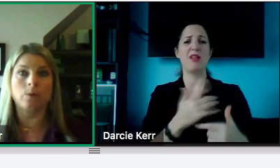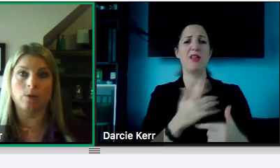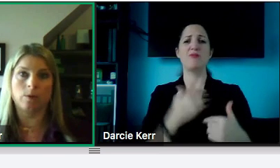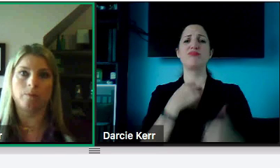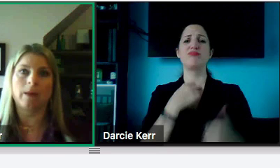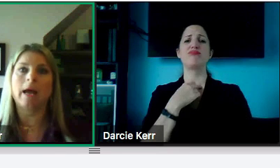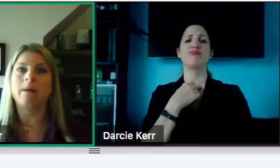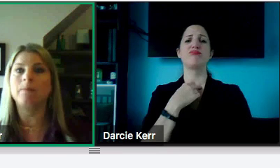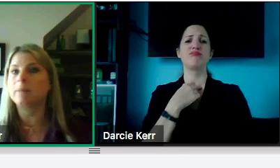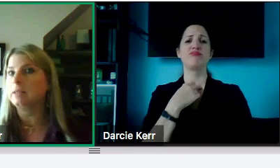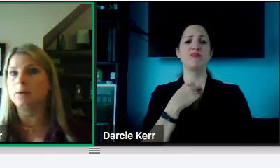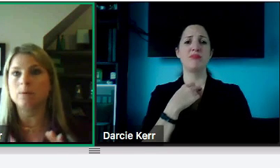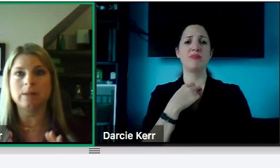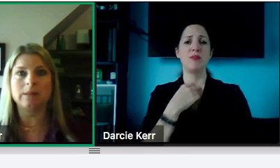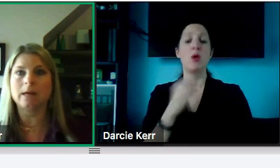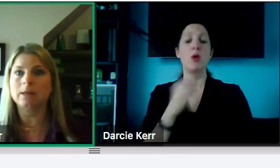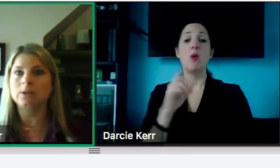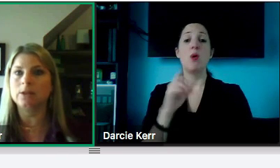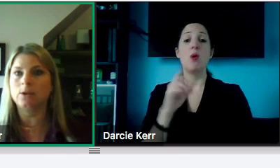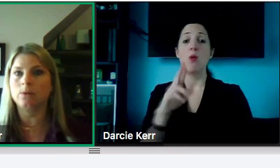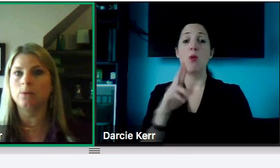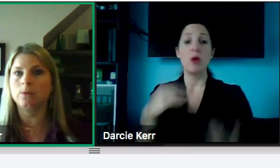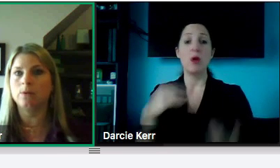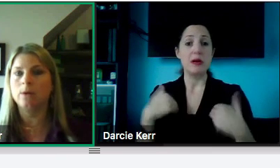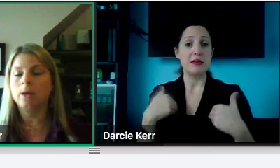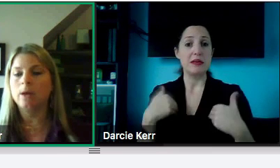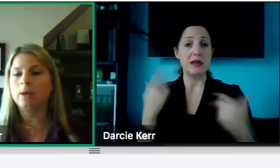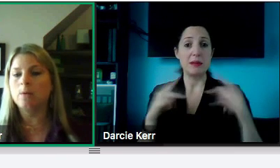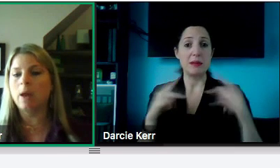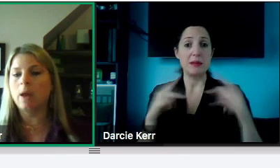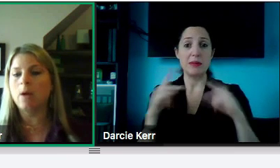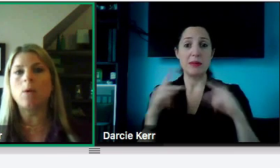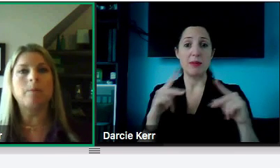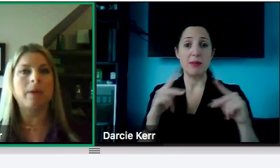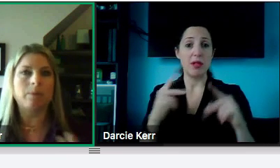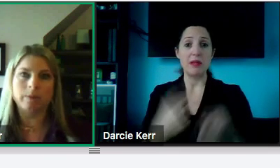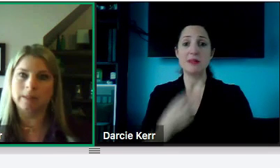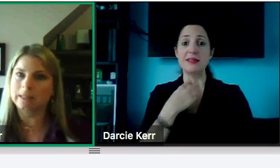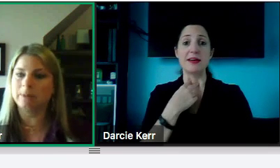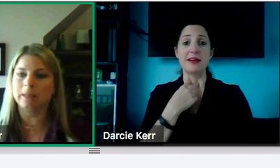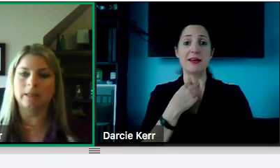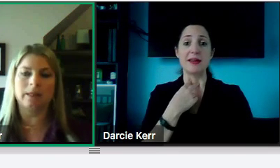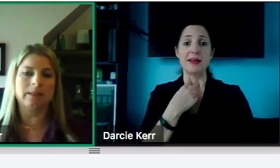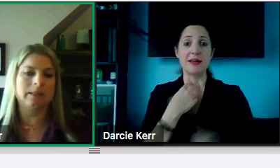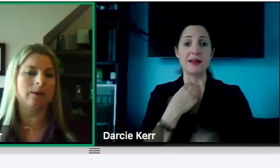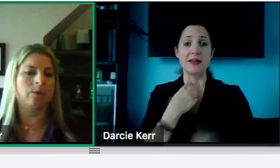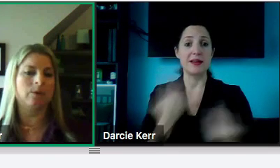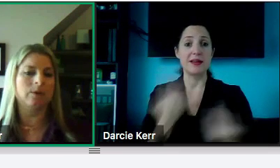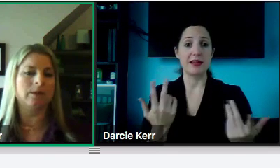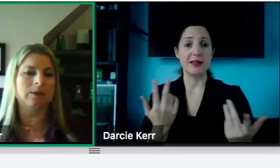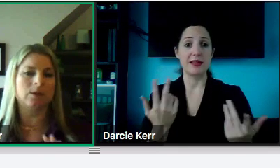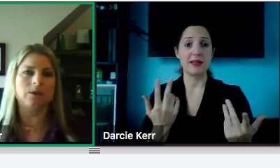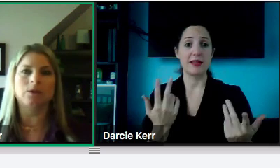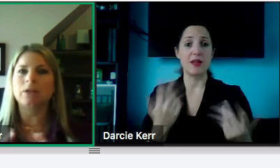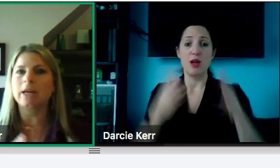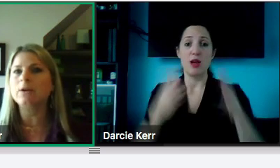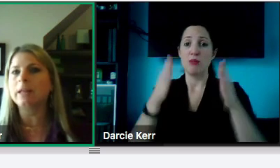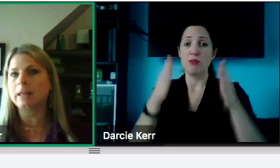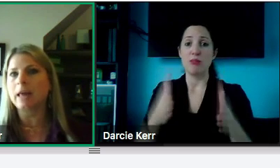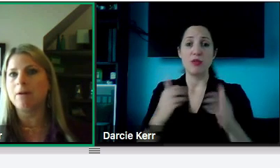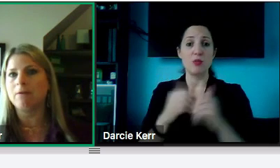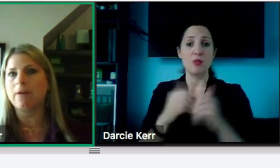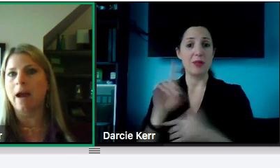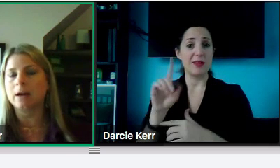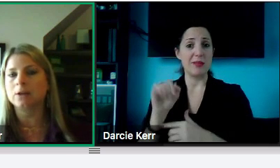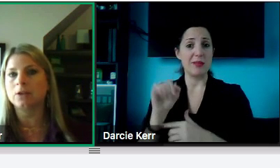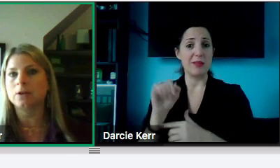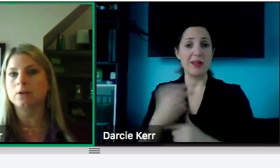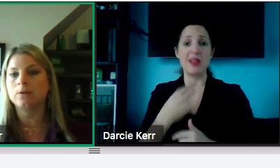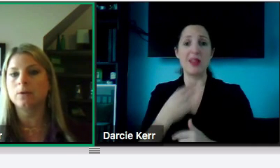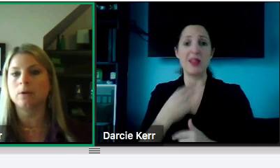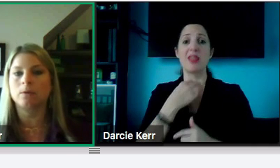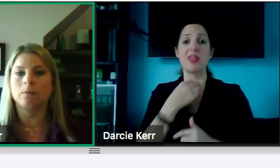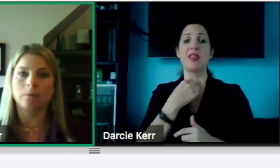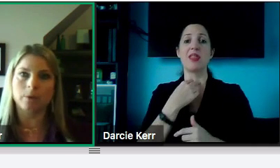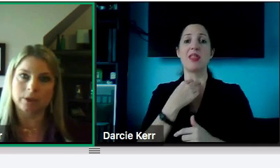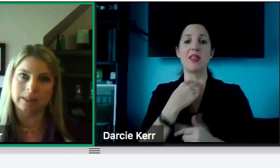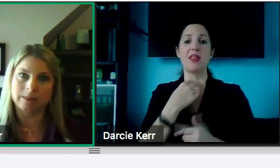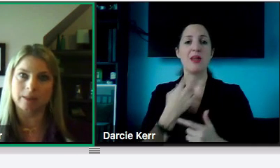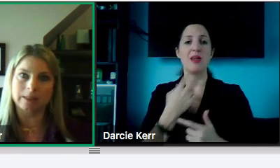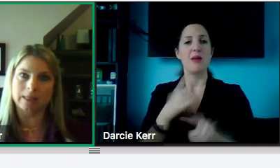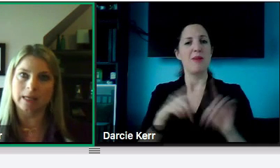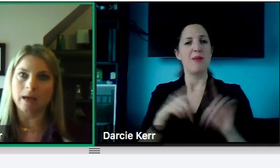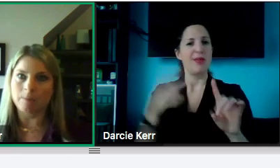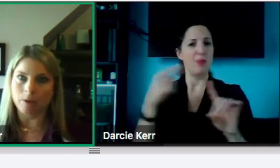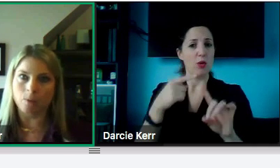or youth, stuck as a youth, or people with disabilities. So there's generally that factor